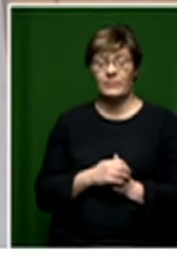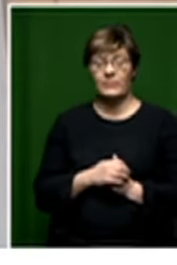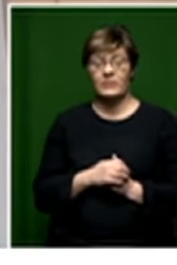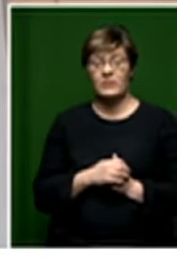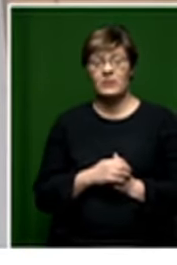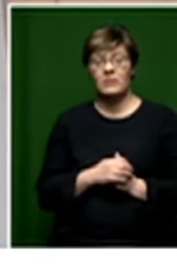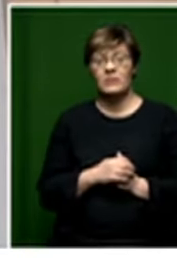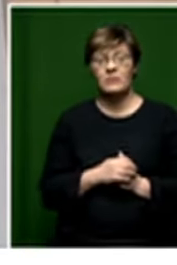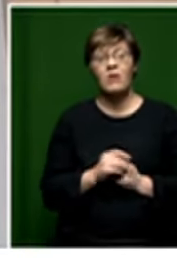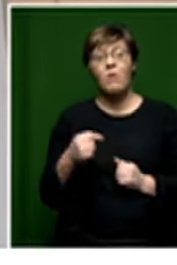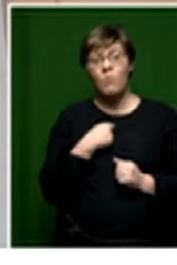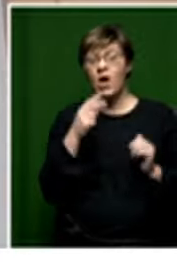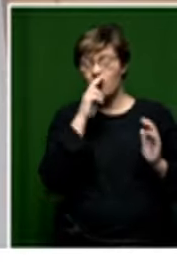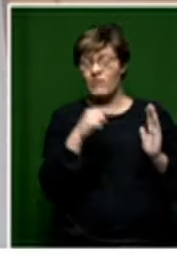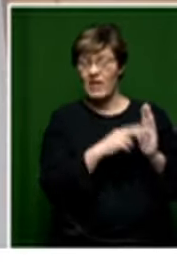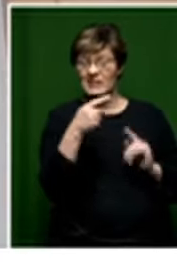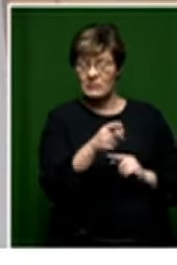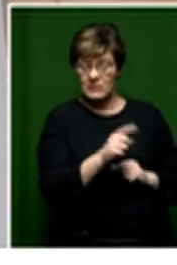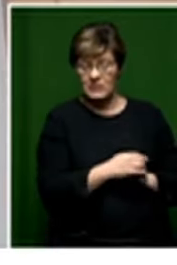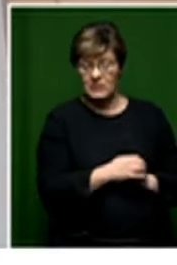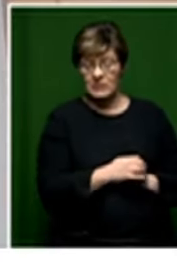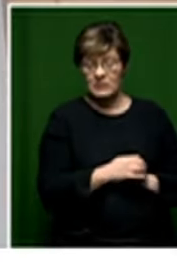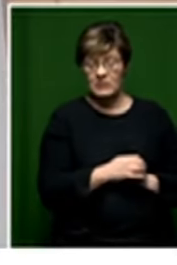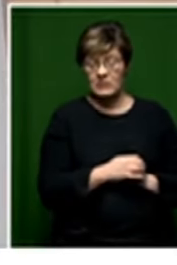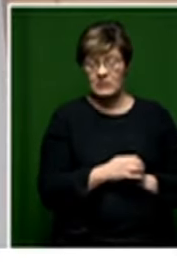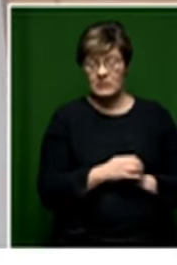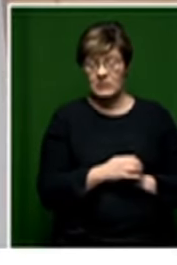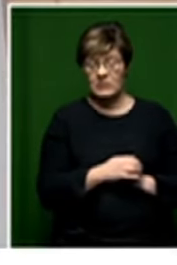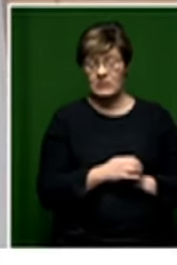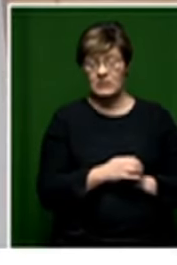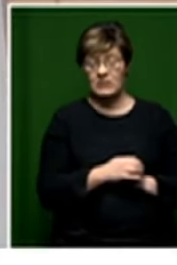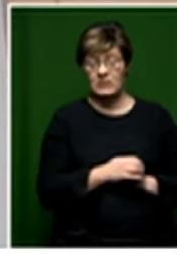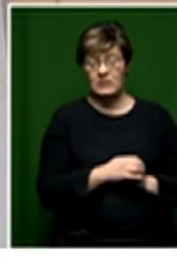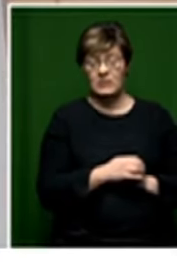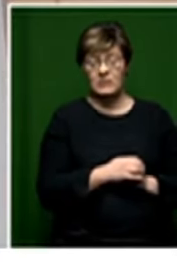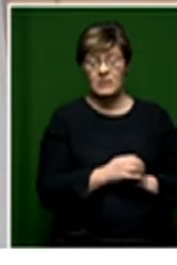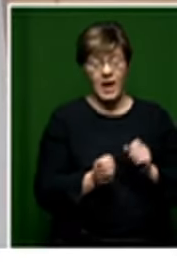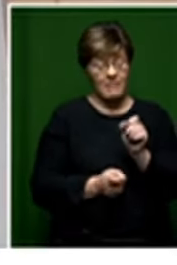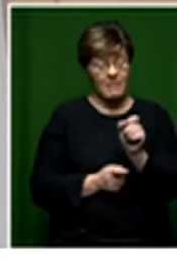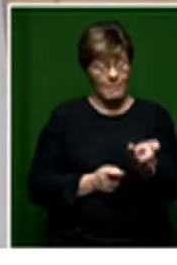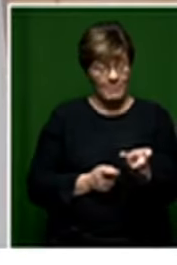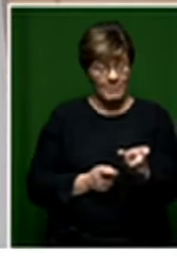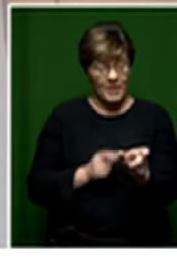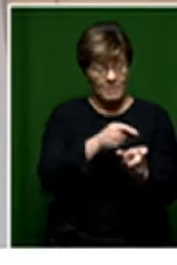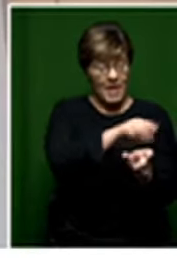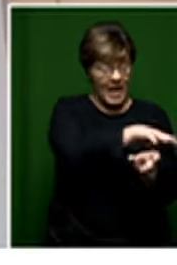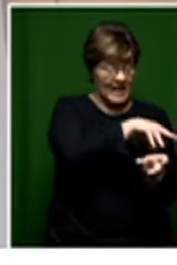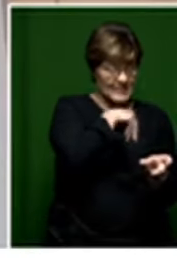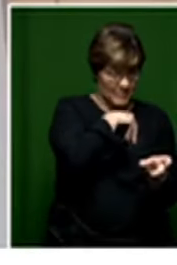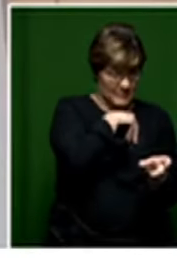we're reflecting on as a team is the gap between